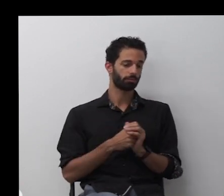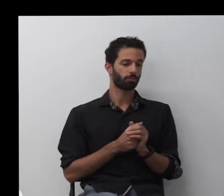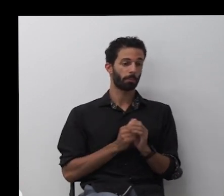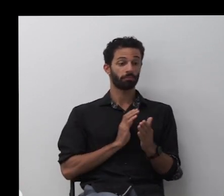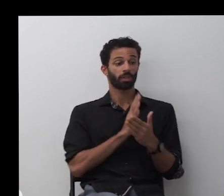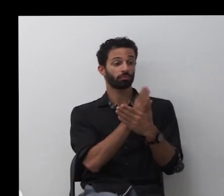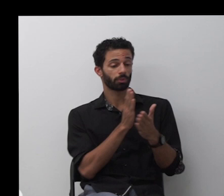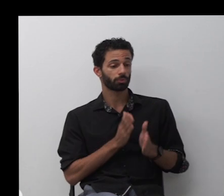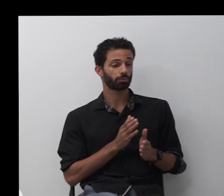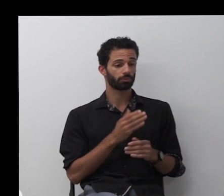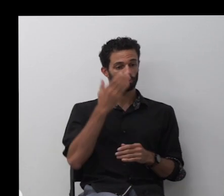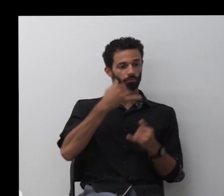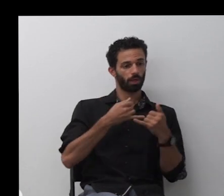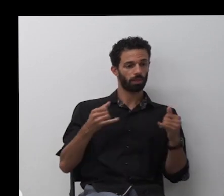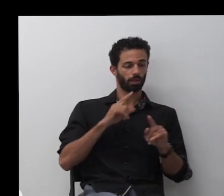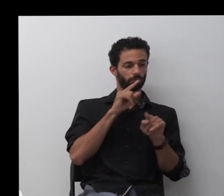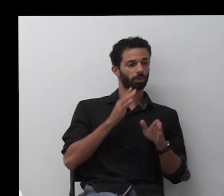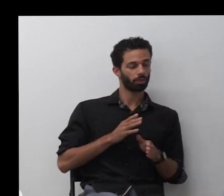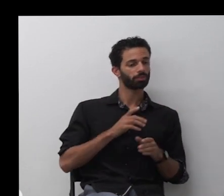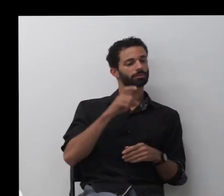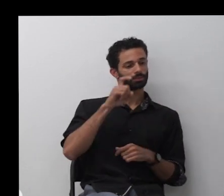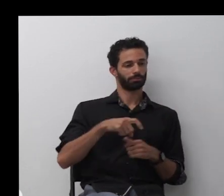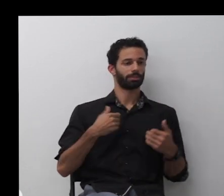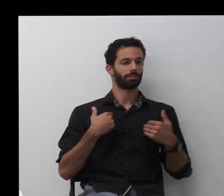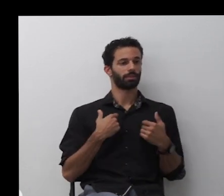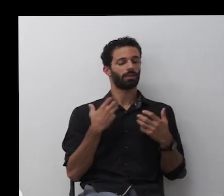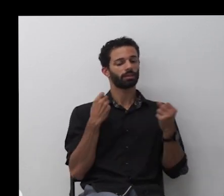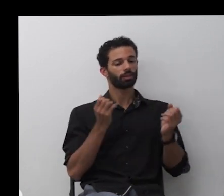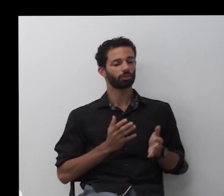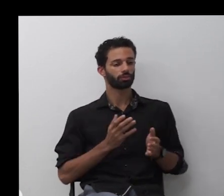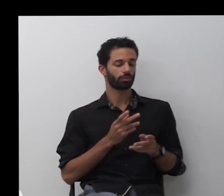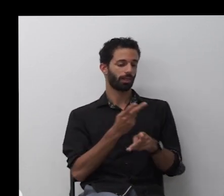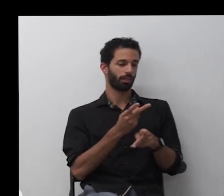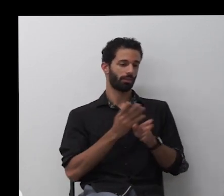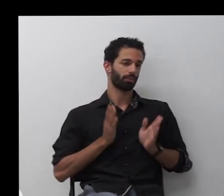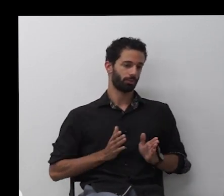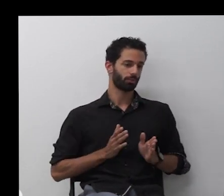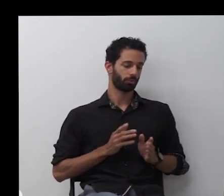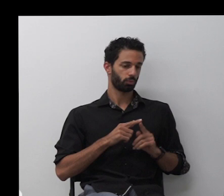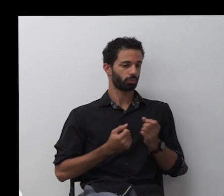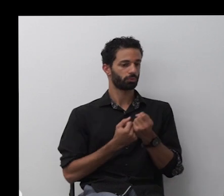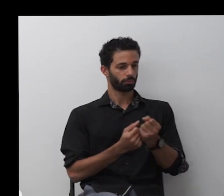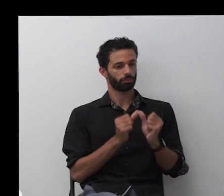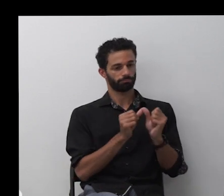Disruptors and frontline responders really need caregivers and healers to support their ongoing work.